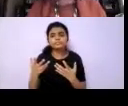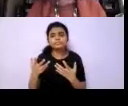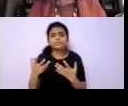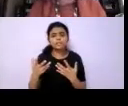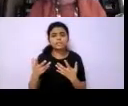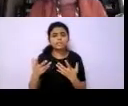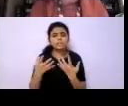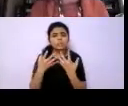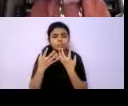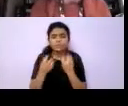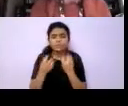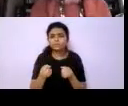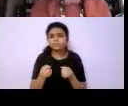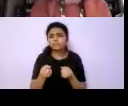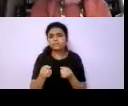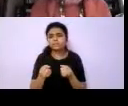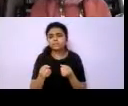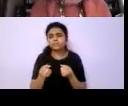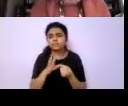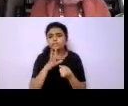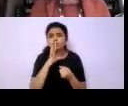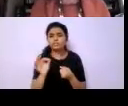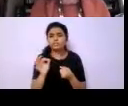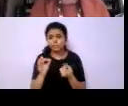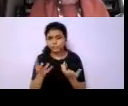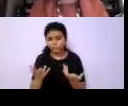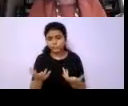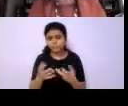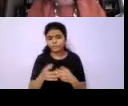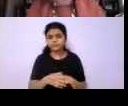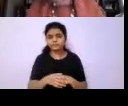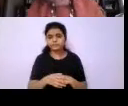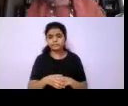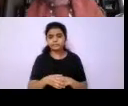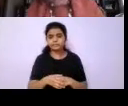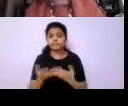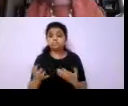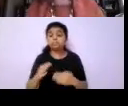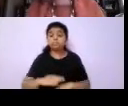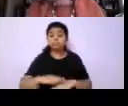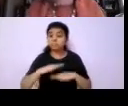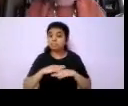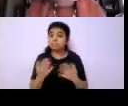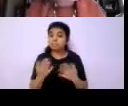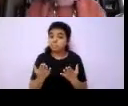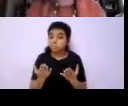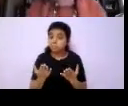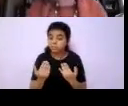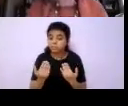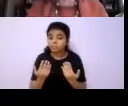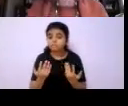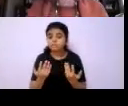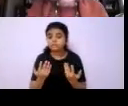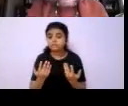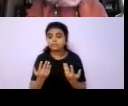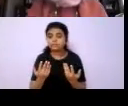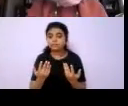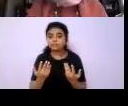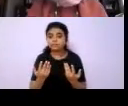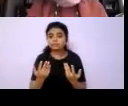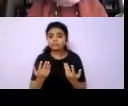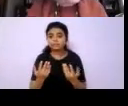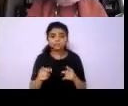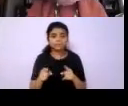wants that are those wants that can be satisfied without thwarting another's, including